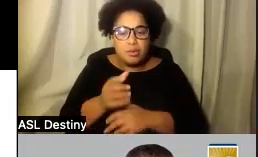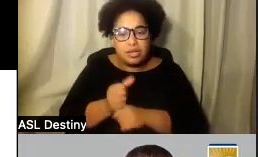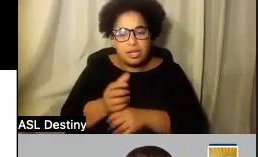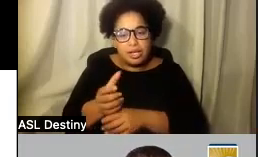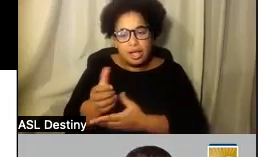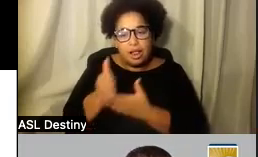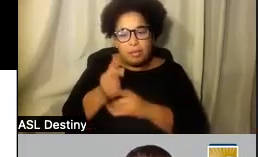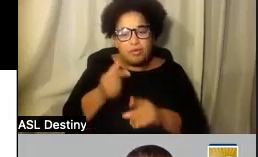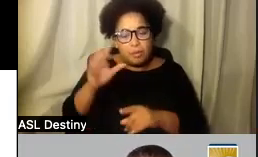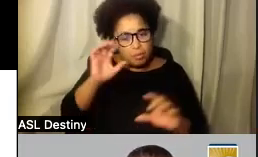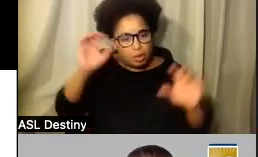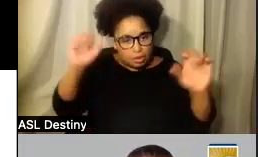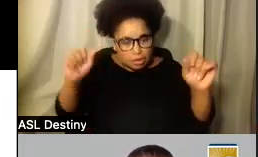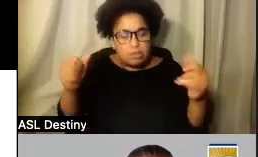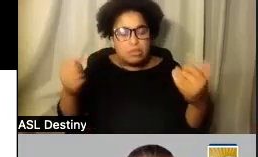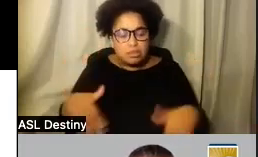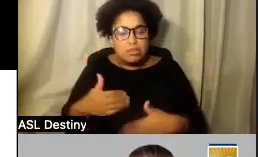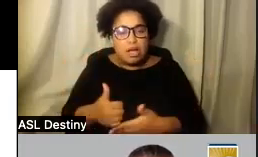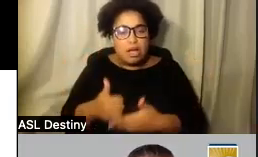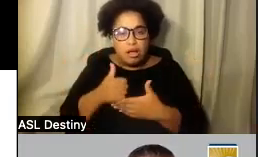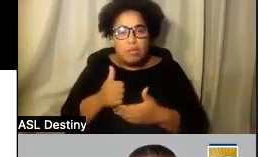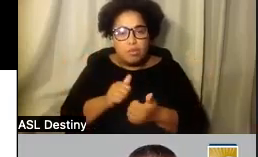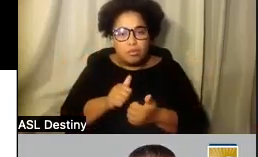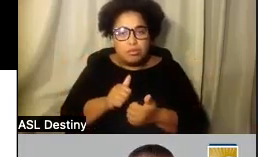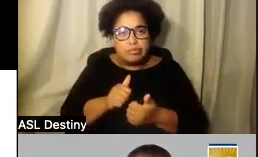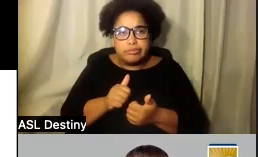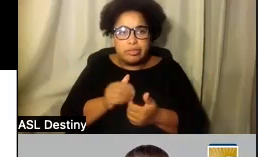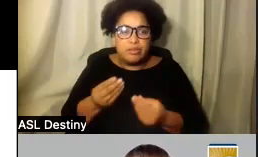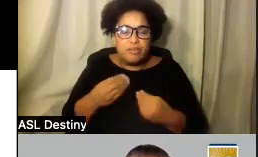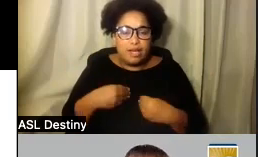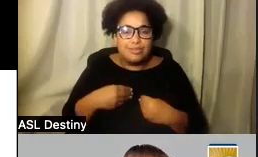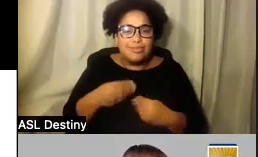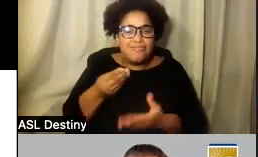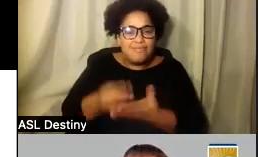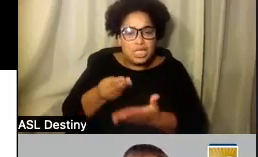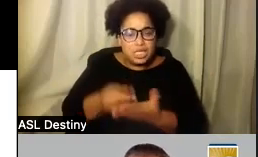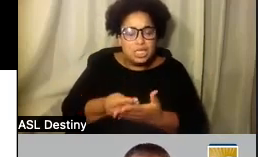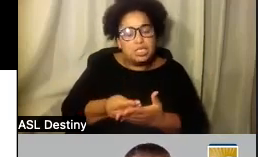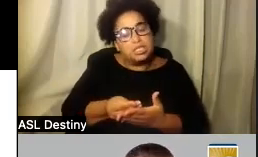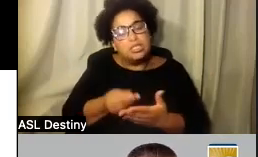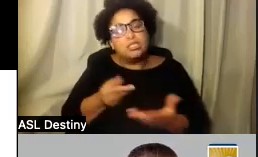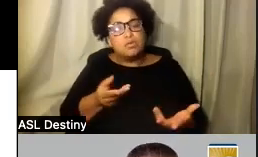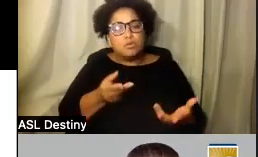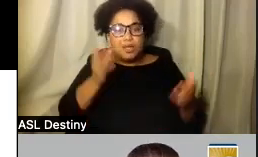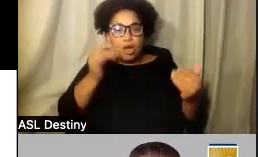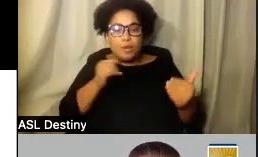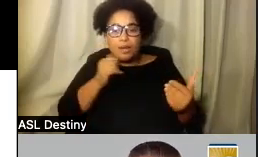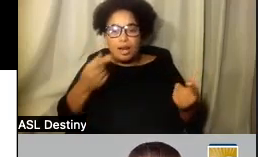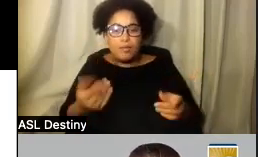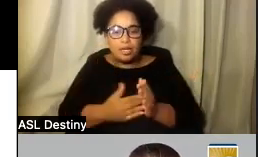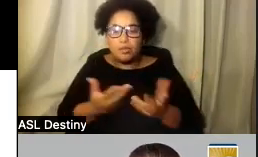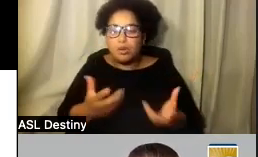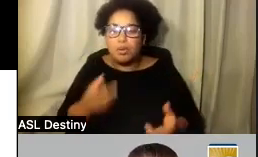president that will result in some sort of funding. And we obviously hope that this doesn't occur ever again. We don't want to see